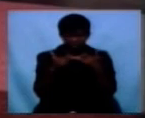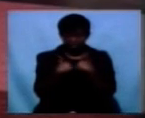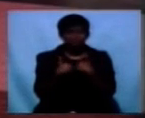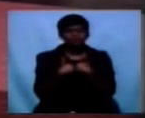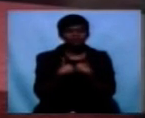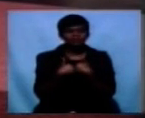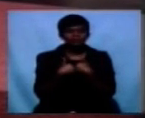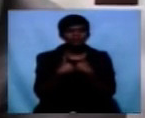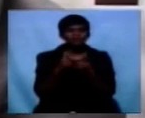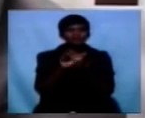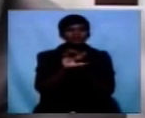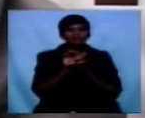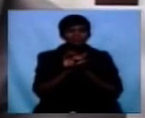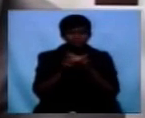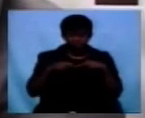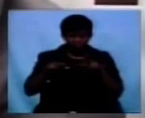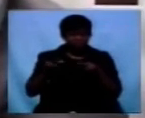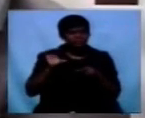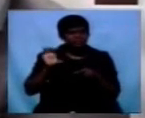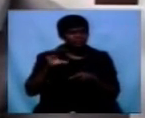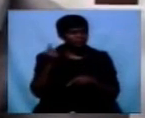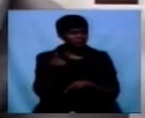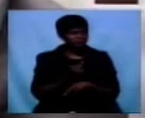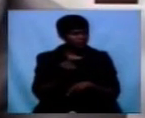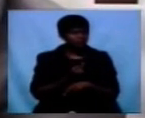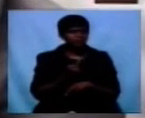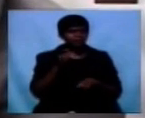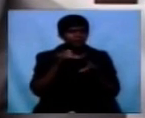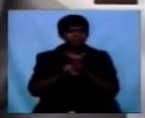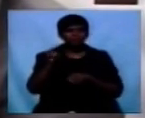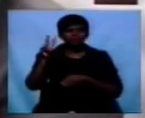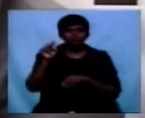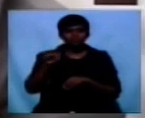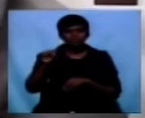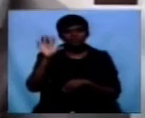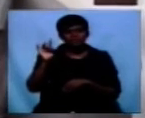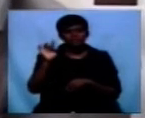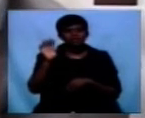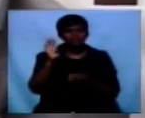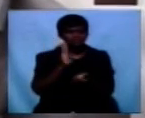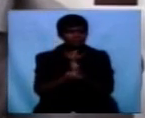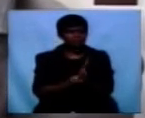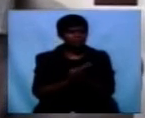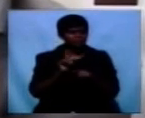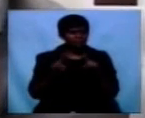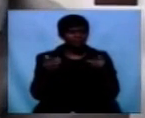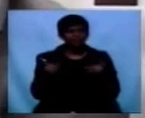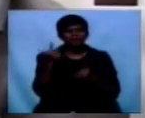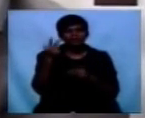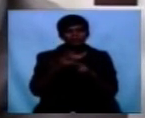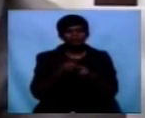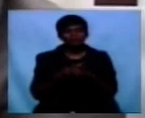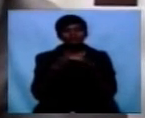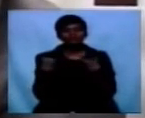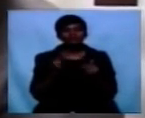outstanding debt on the road sector alone in excess of 2.8 billion. But in less than 3 months, we